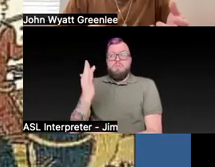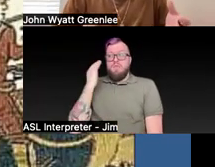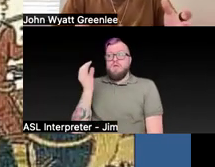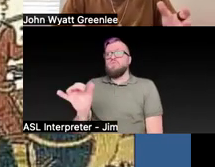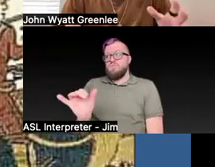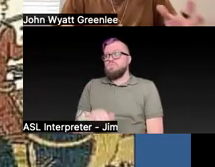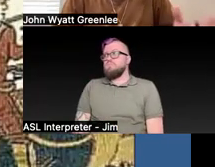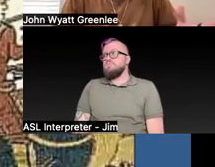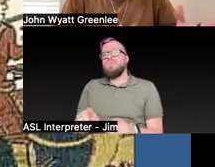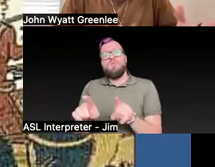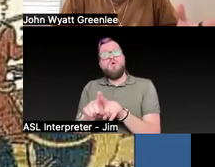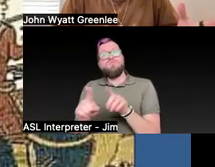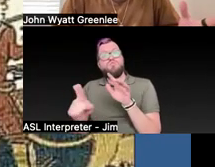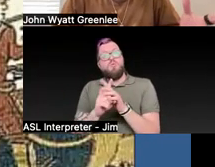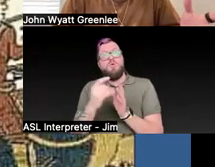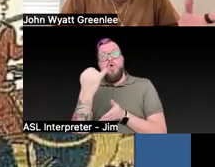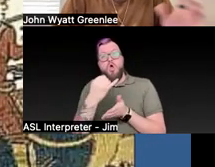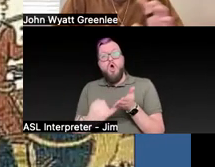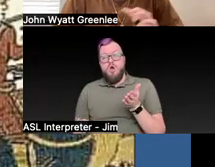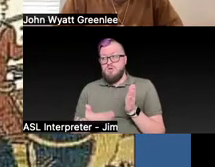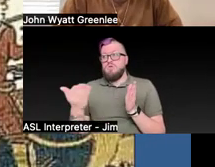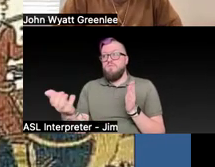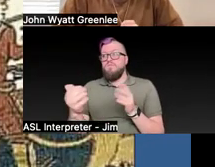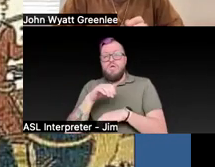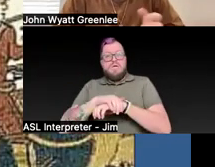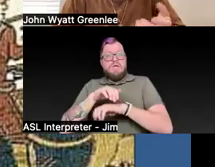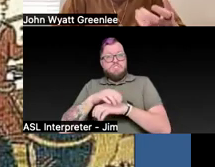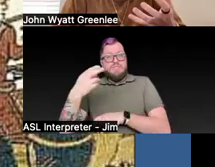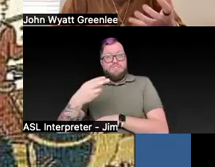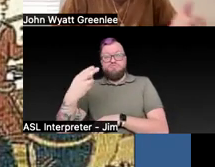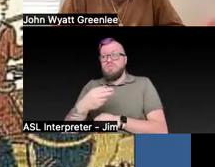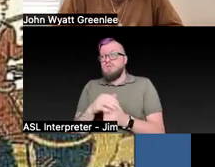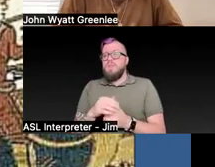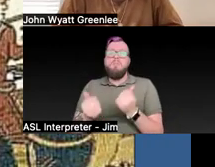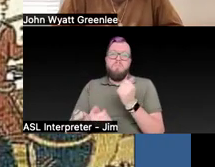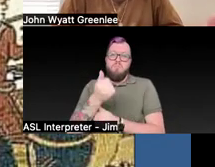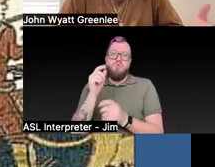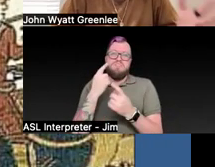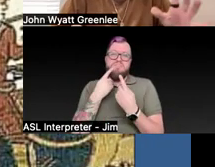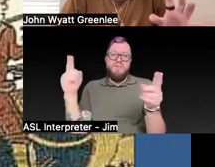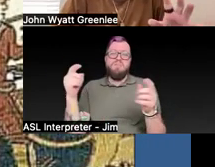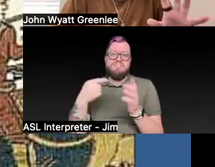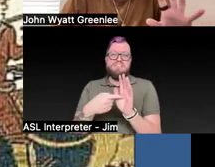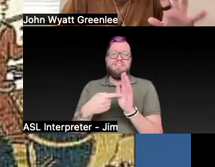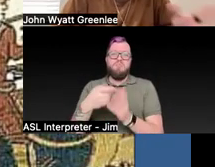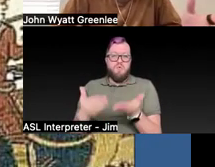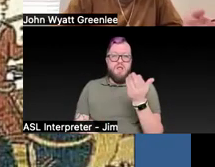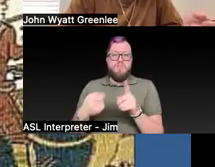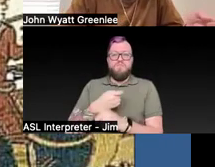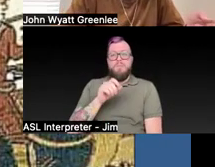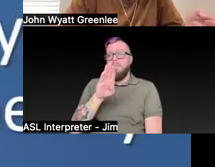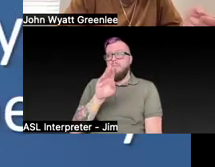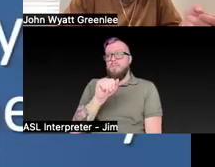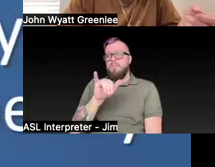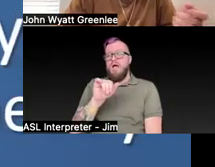They also show up in art in English history, sort of all over the place. This is maybe one of the most famous examples. This is from the Bayeux